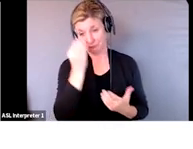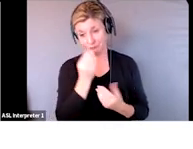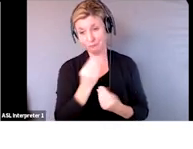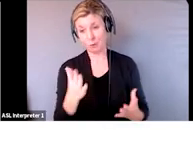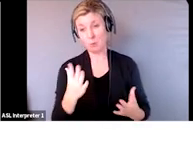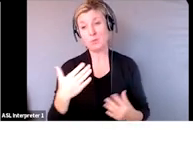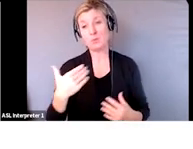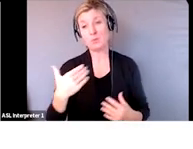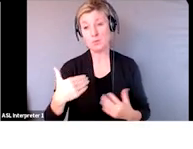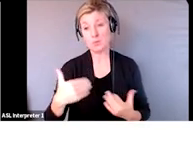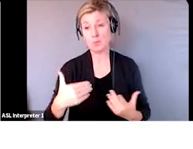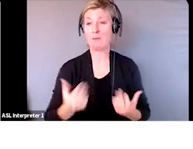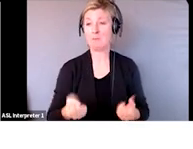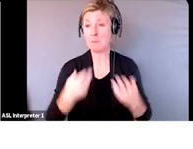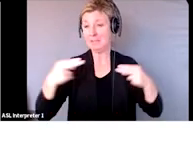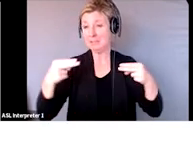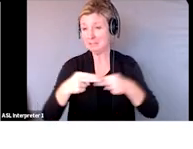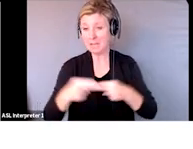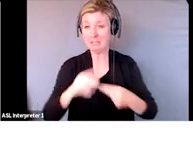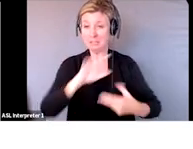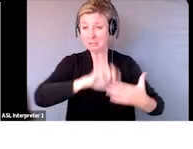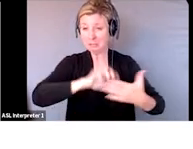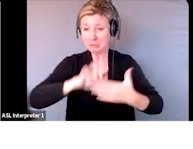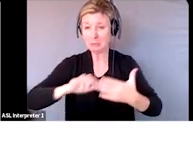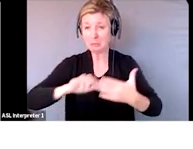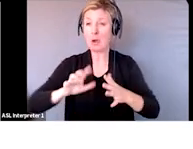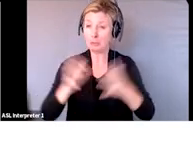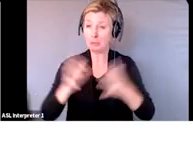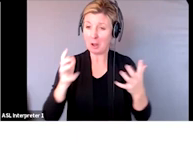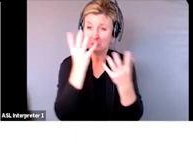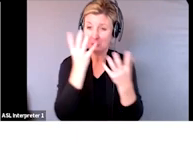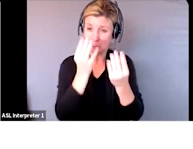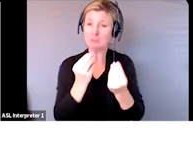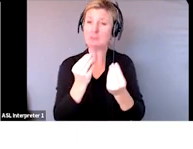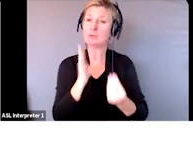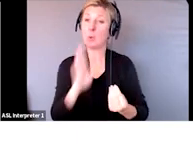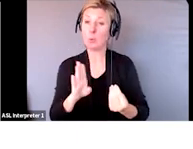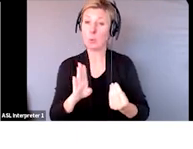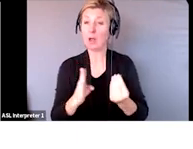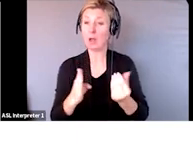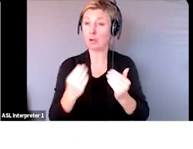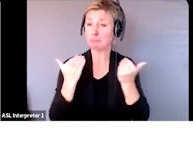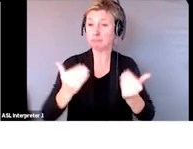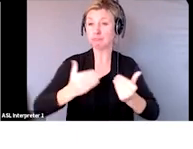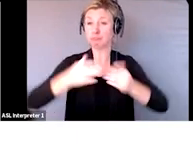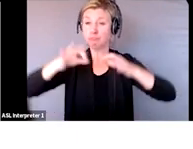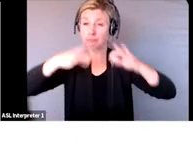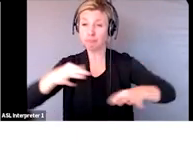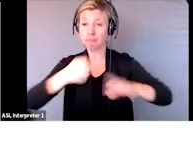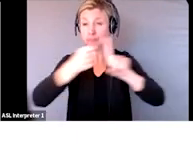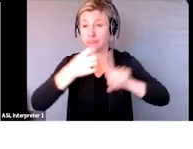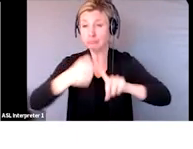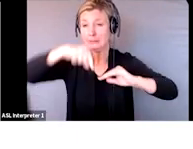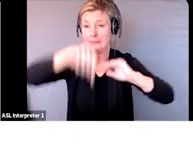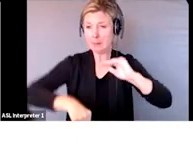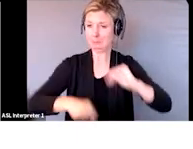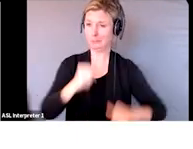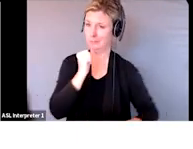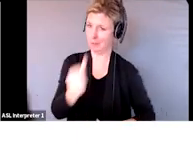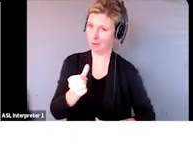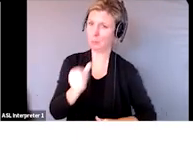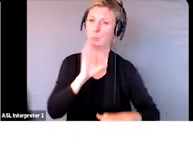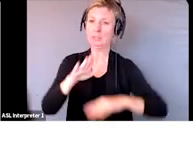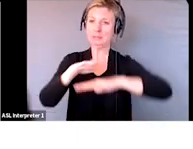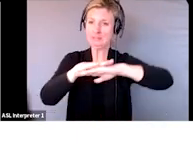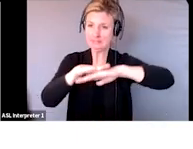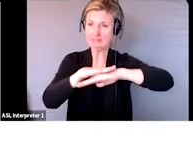So this is obviously just going to be a high-level overview of most of those things. Obviously, some of the details won't